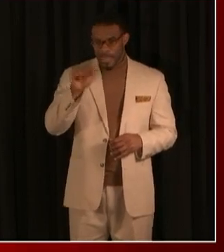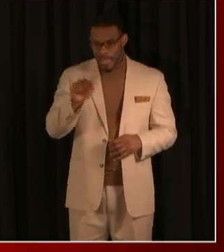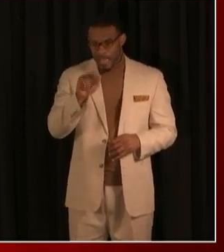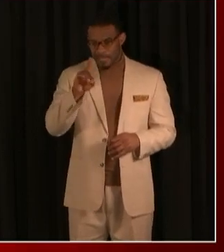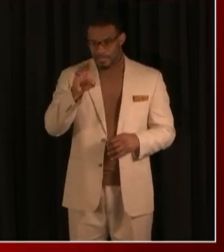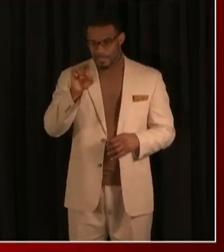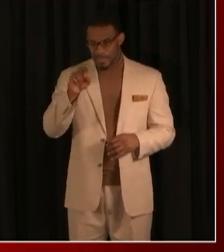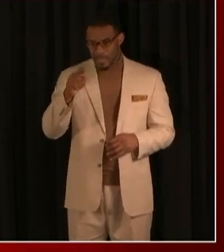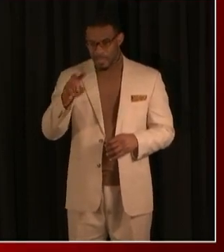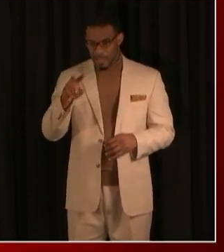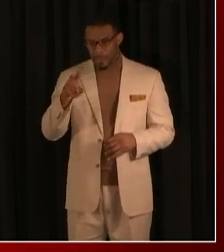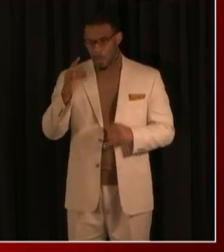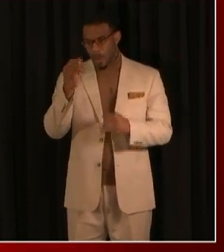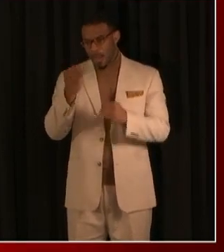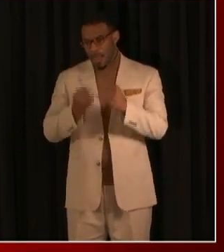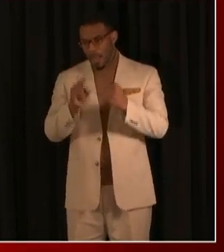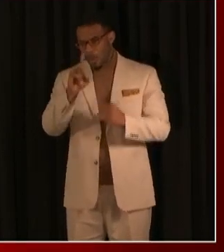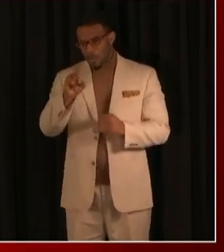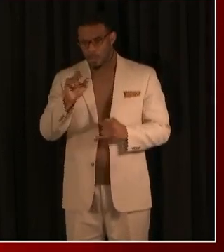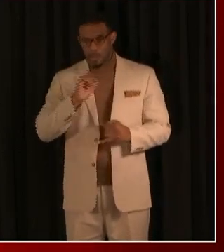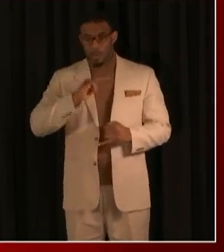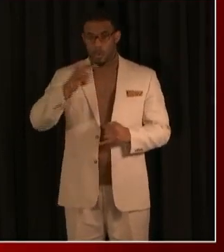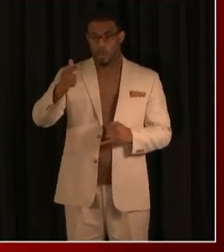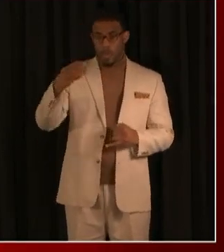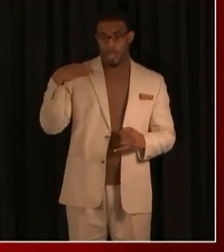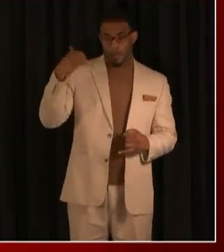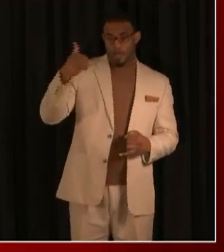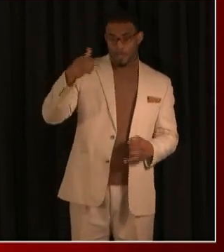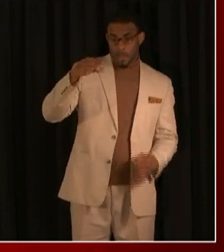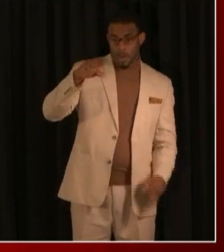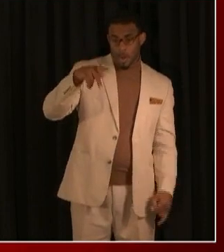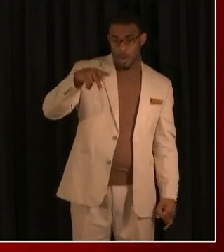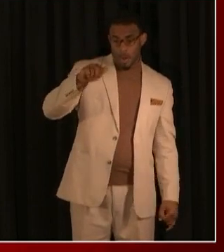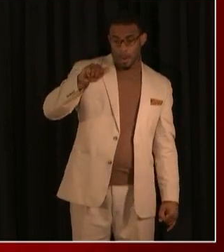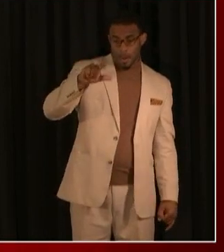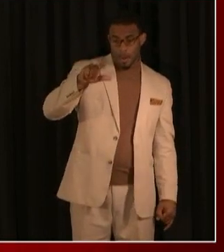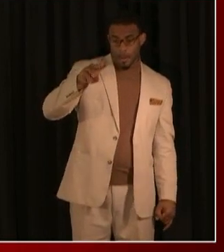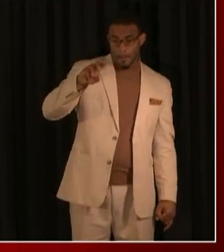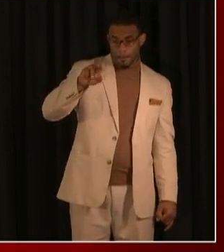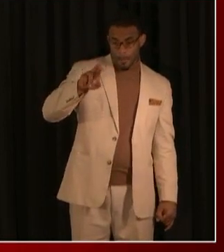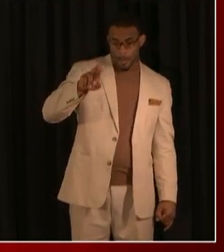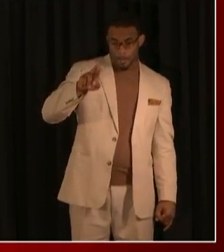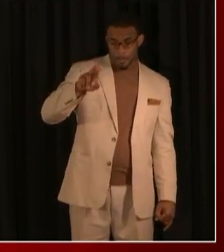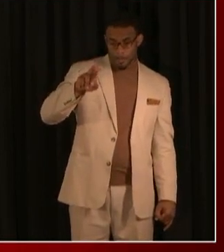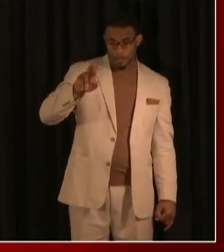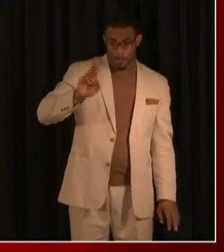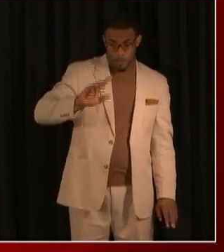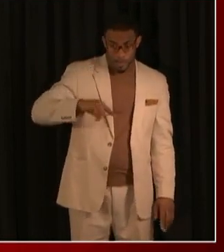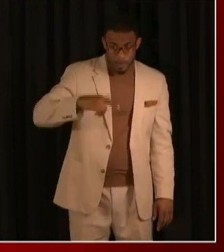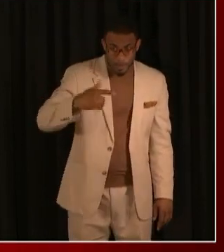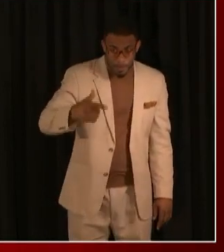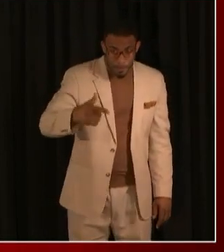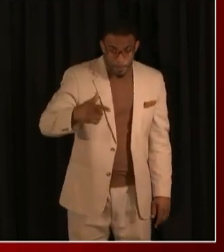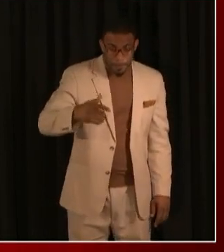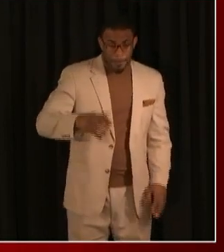vaccinatedc@dc.gov. So we're going to go to, we only have time for our last question, so we're going to go to Commissioner Palmer. Commissioner Palmer, your line is